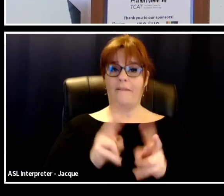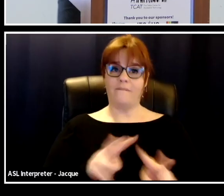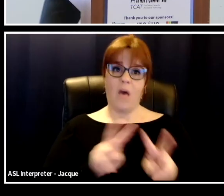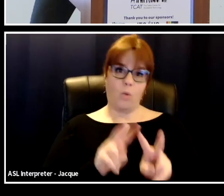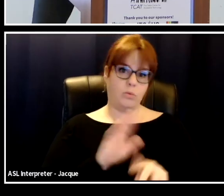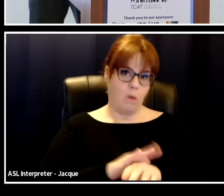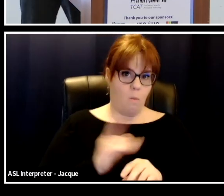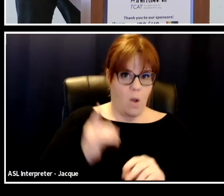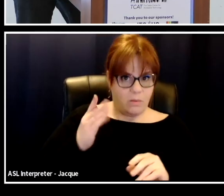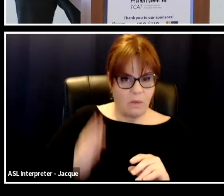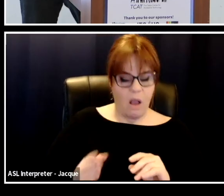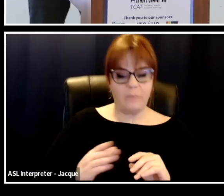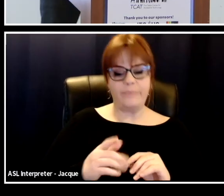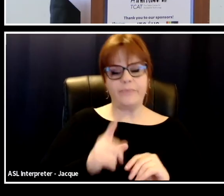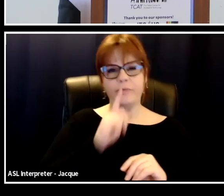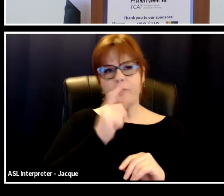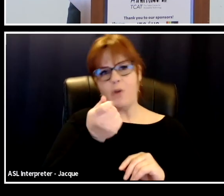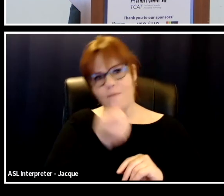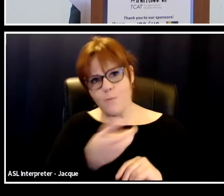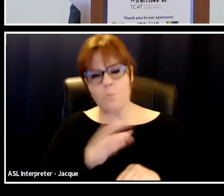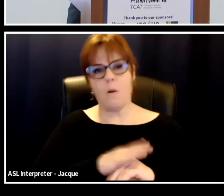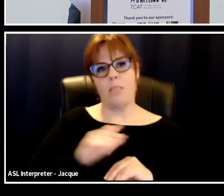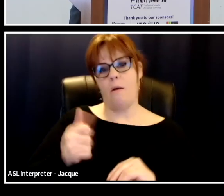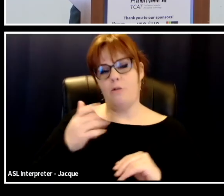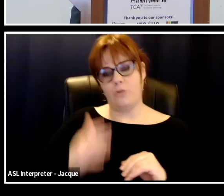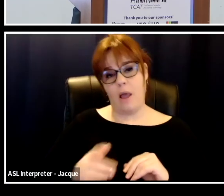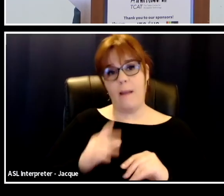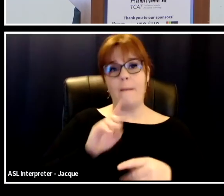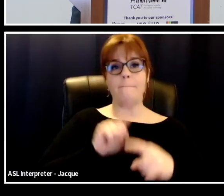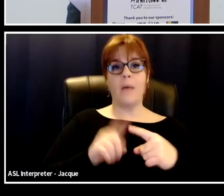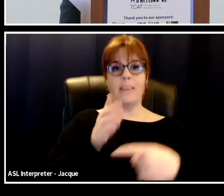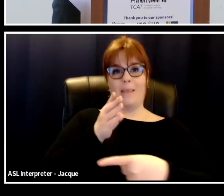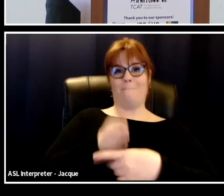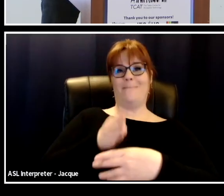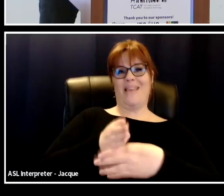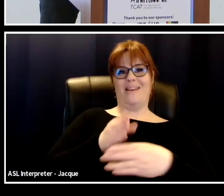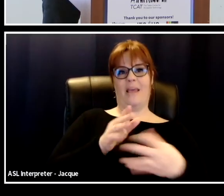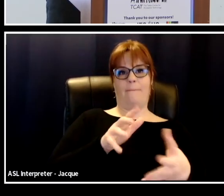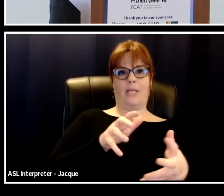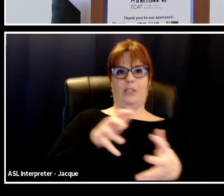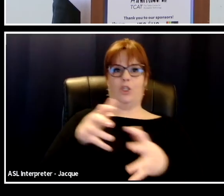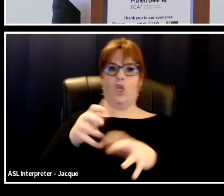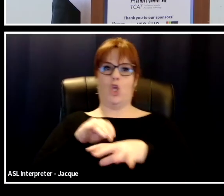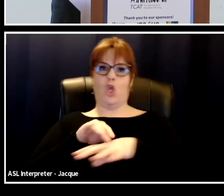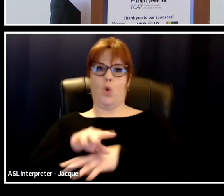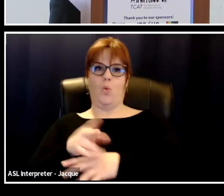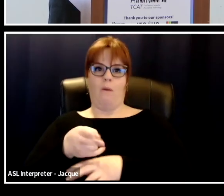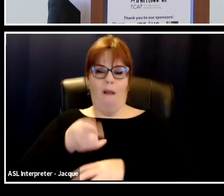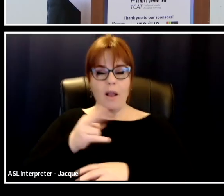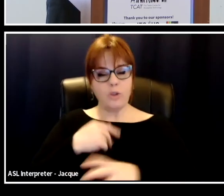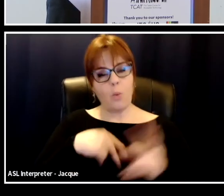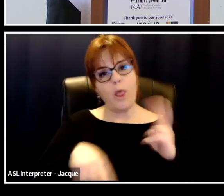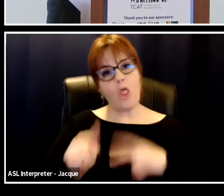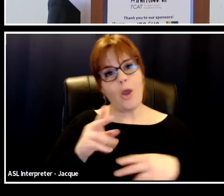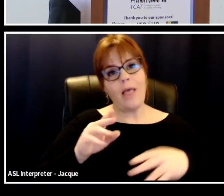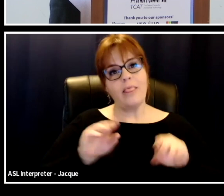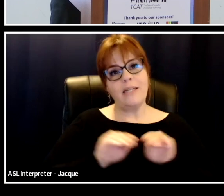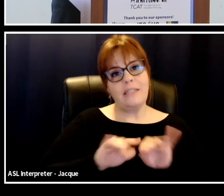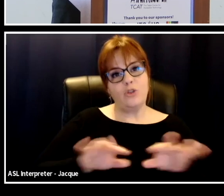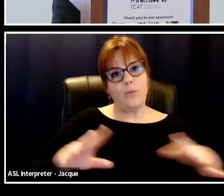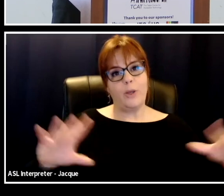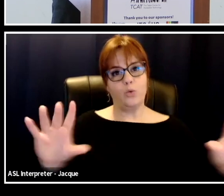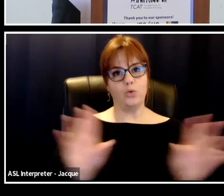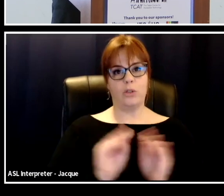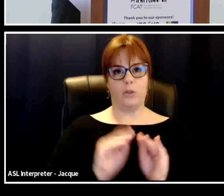and very few on the other side, and the mean can still be skewed high. That's why we kind of look at a distribution to see, are the values,